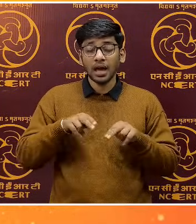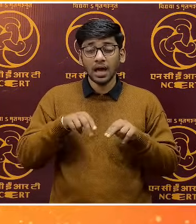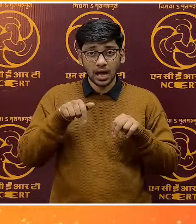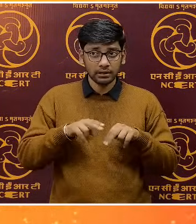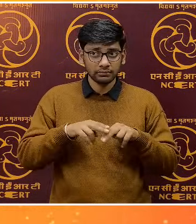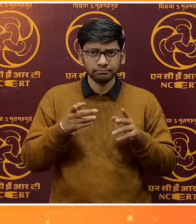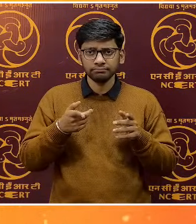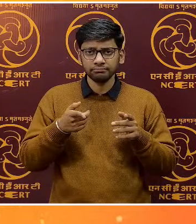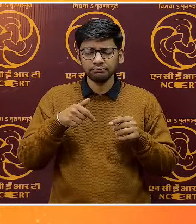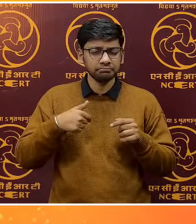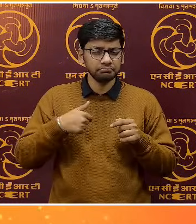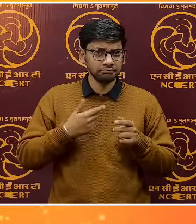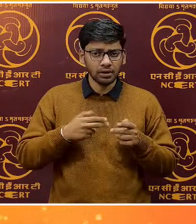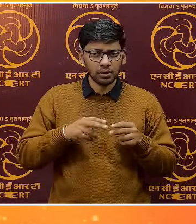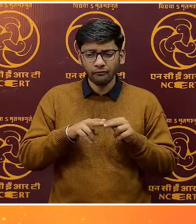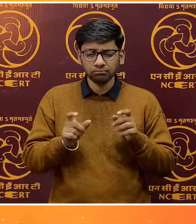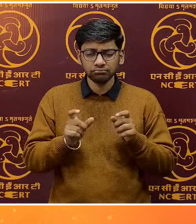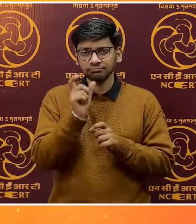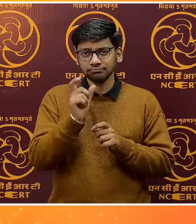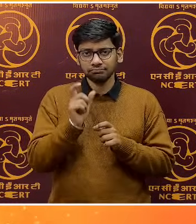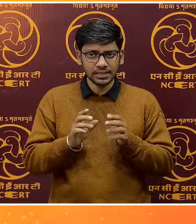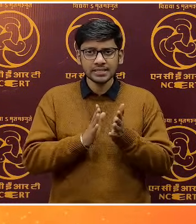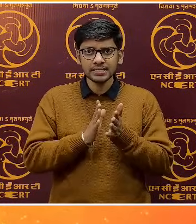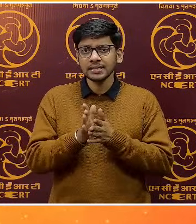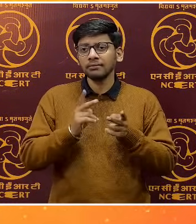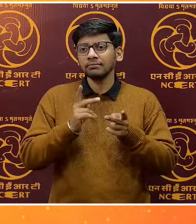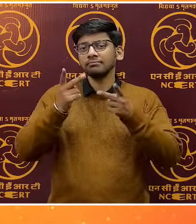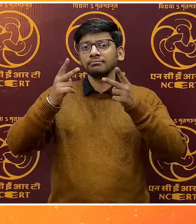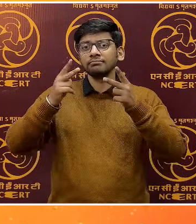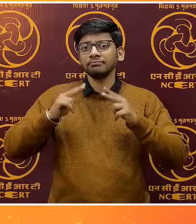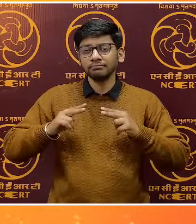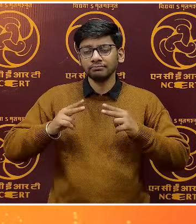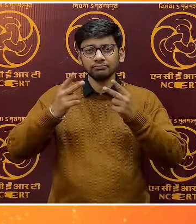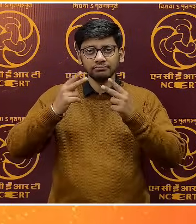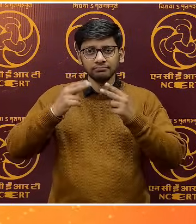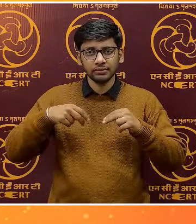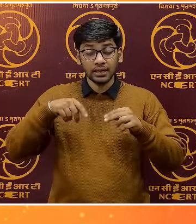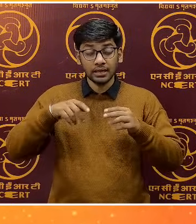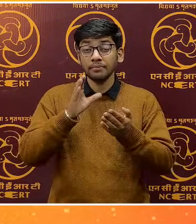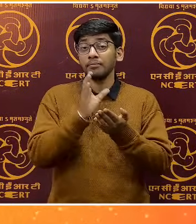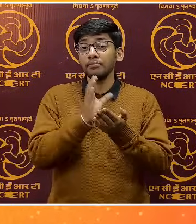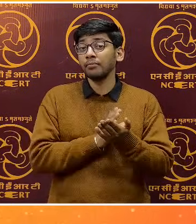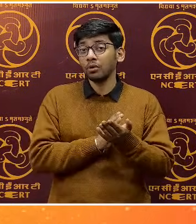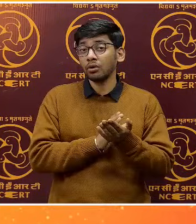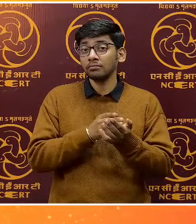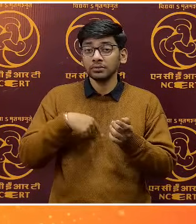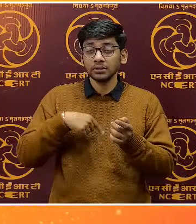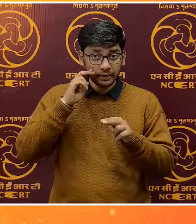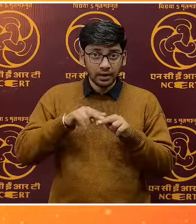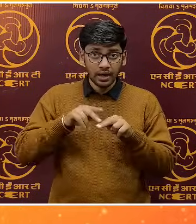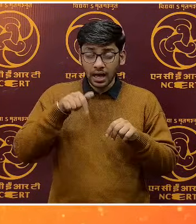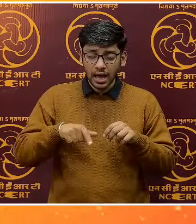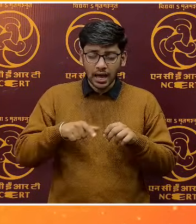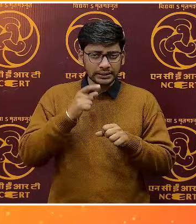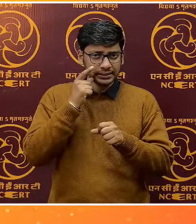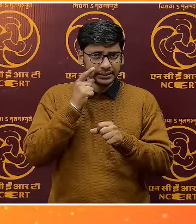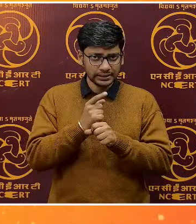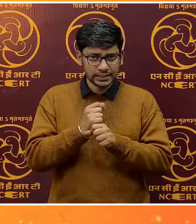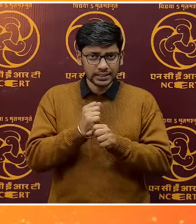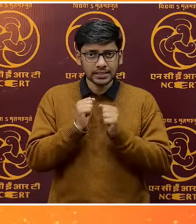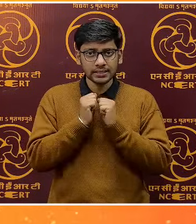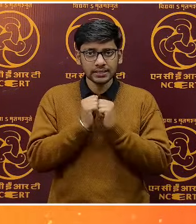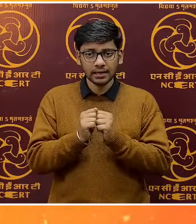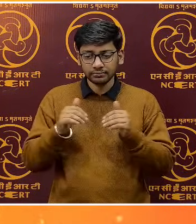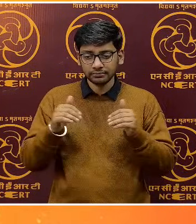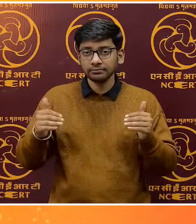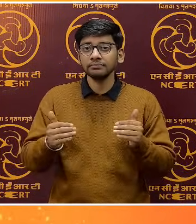interpreting each and every word that we are going to discuss in this particular program. And apart from this, we have a guest. Let me please